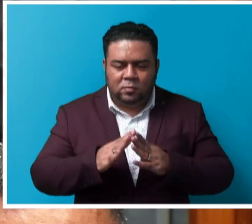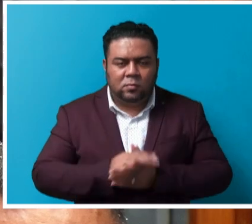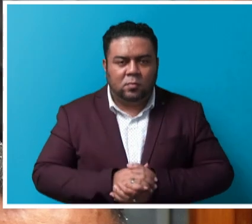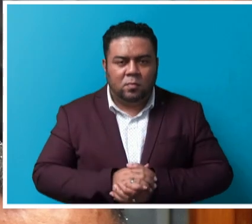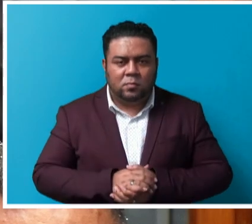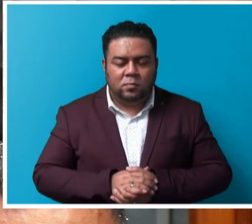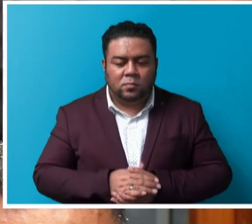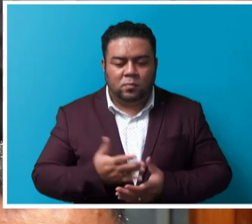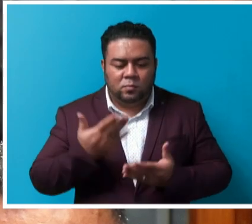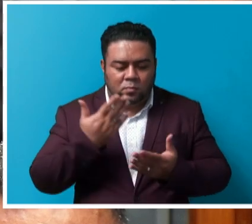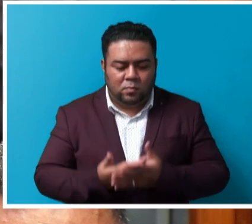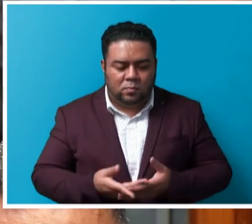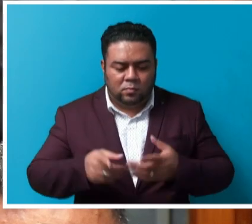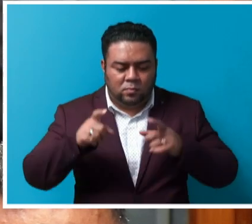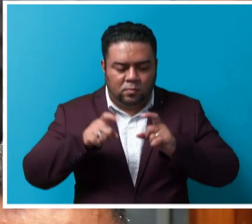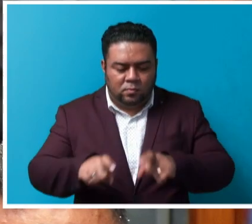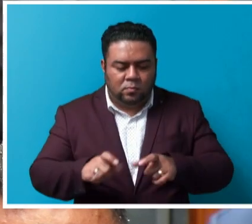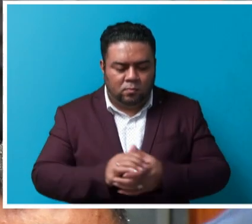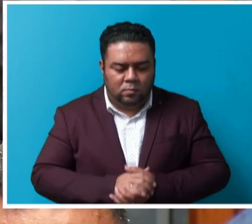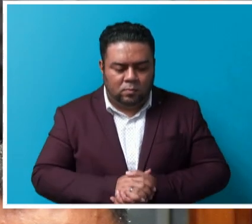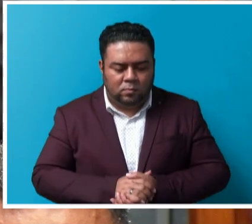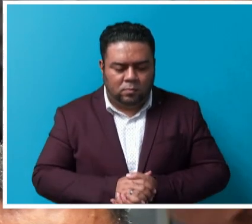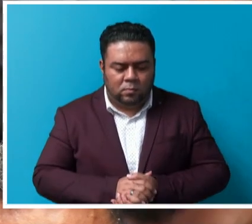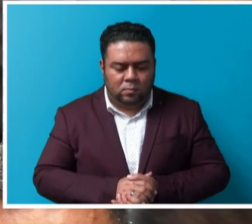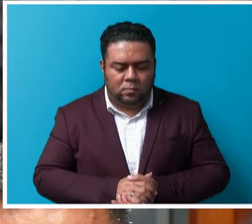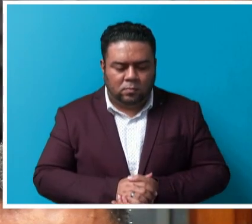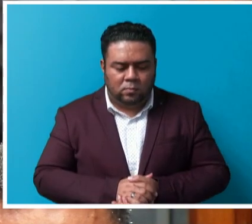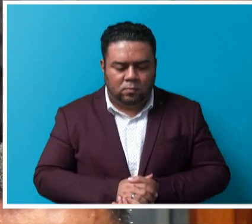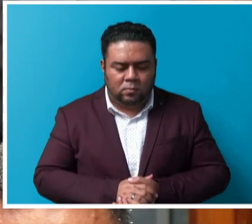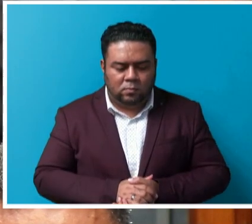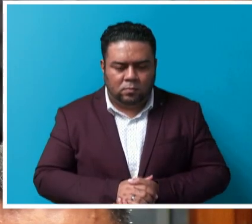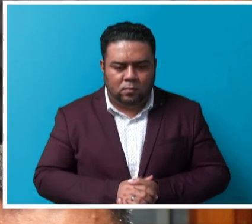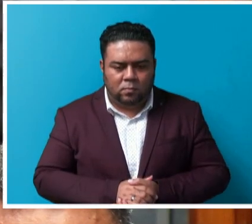On sustainable fisheries, Mr. Speaker, sir, the government's